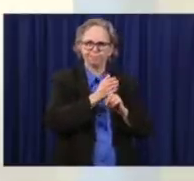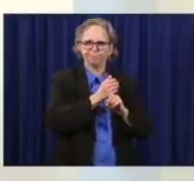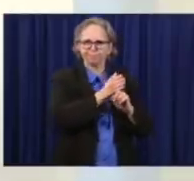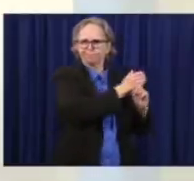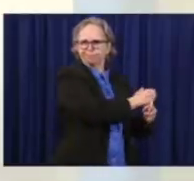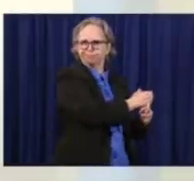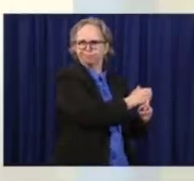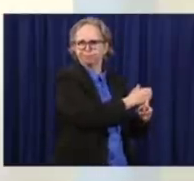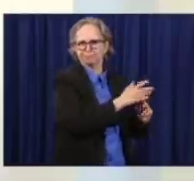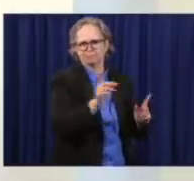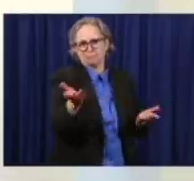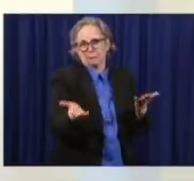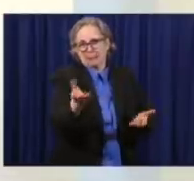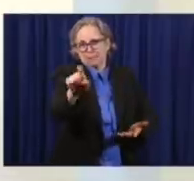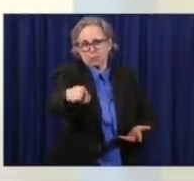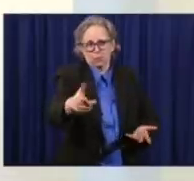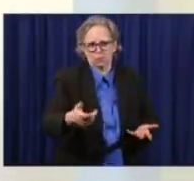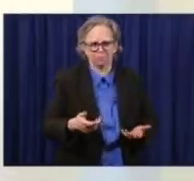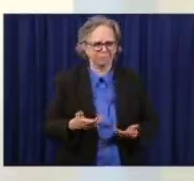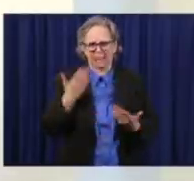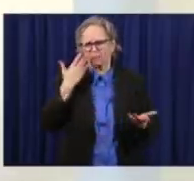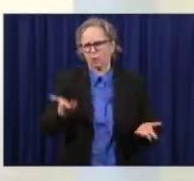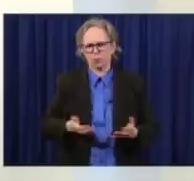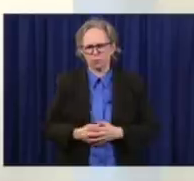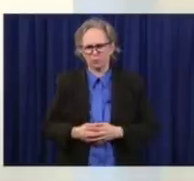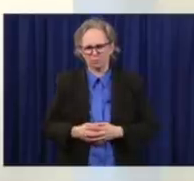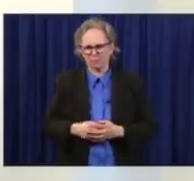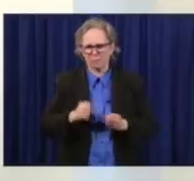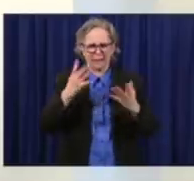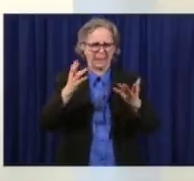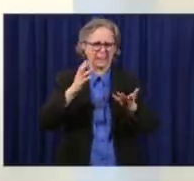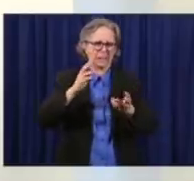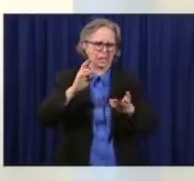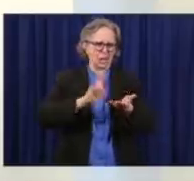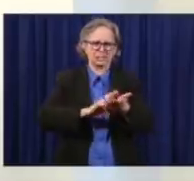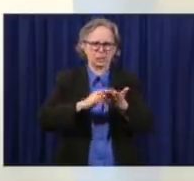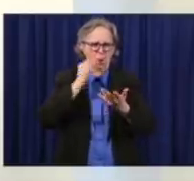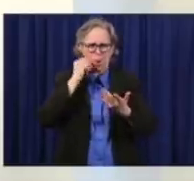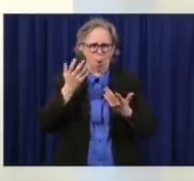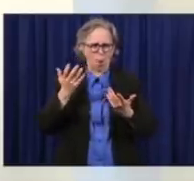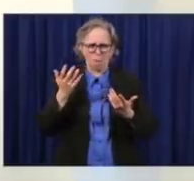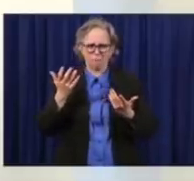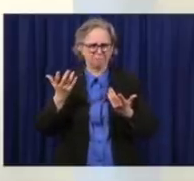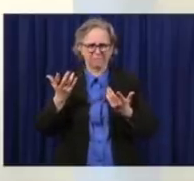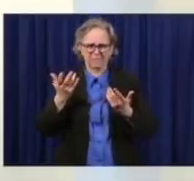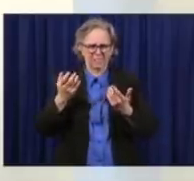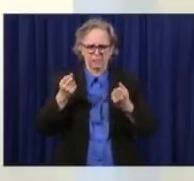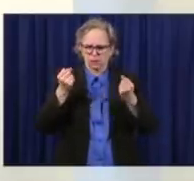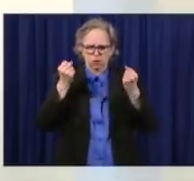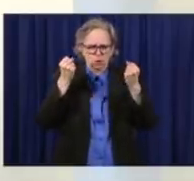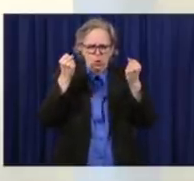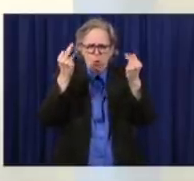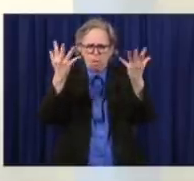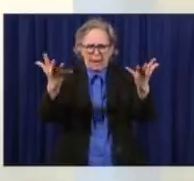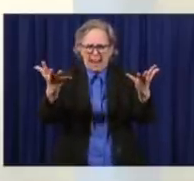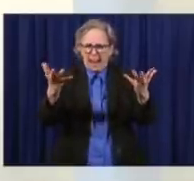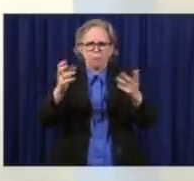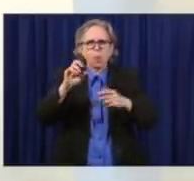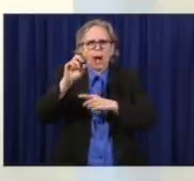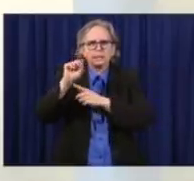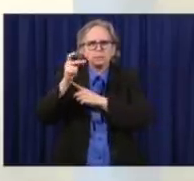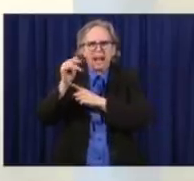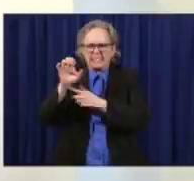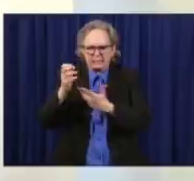many of us, nursing home or not, can't do that for various reasons. We can't have our own bathroom in our own bedroom. And one of the things that is